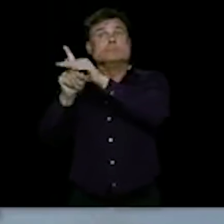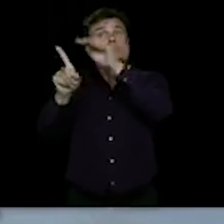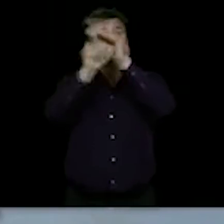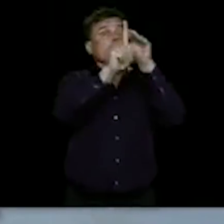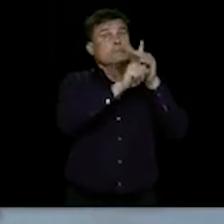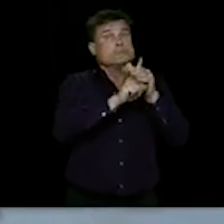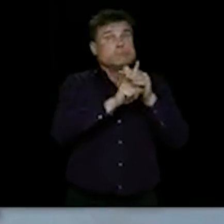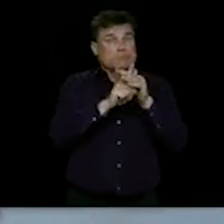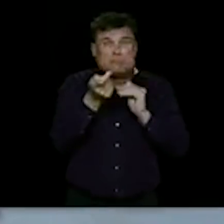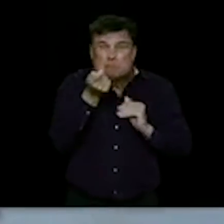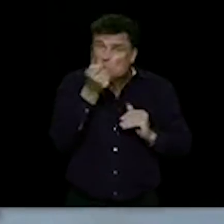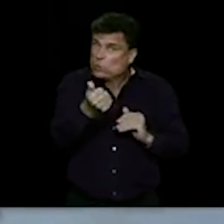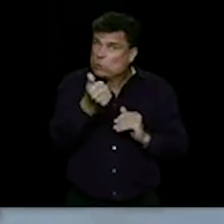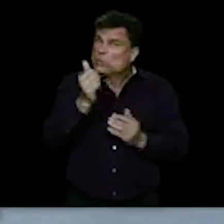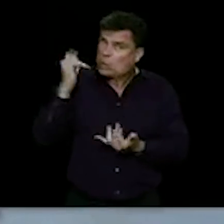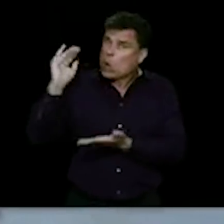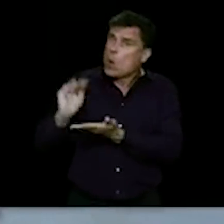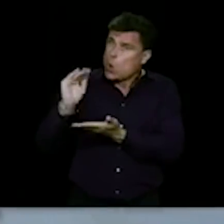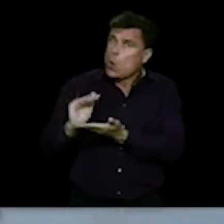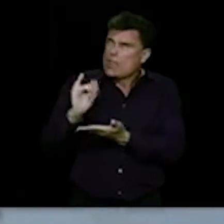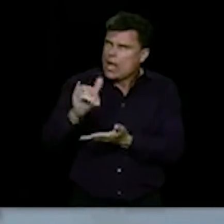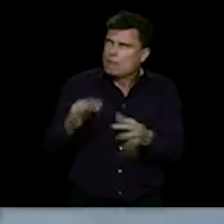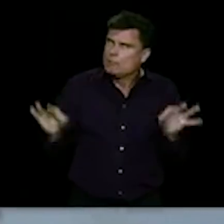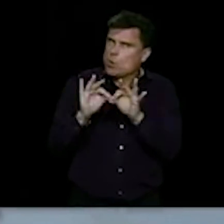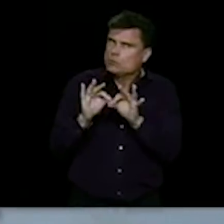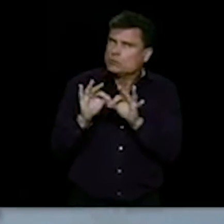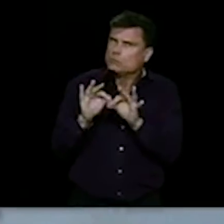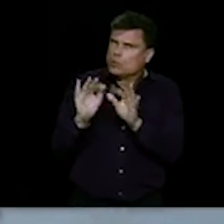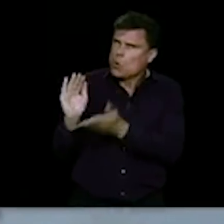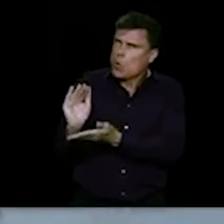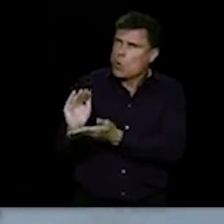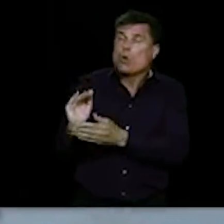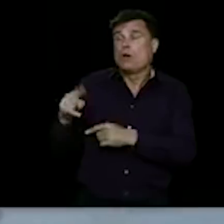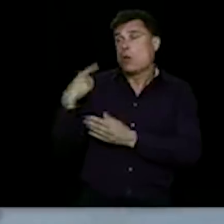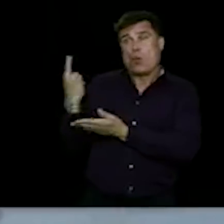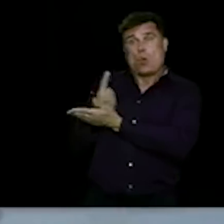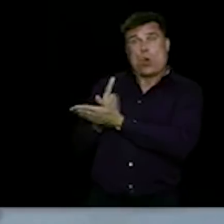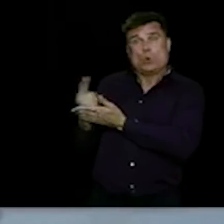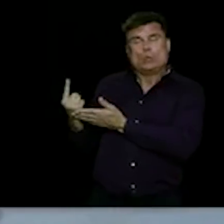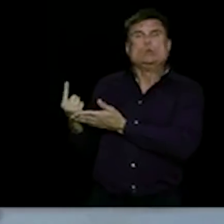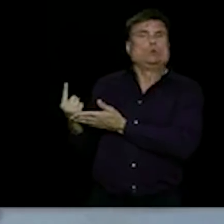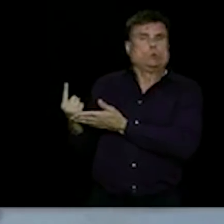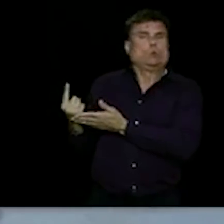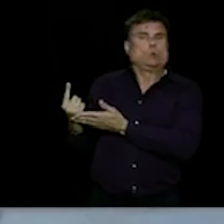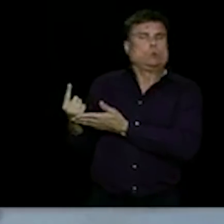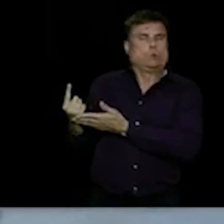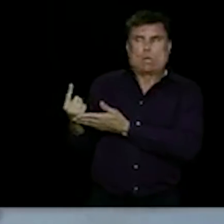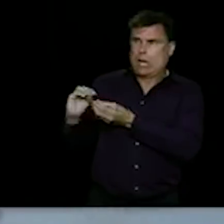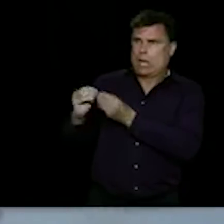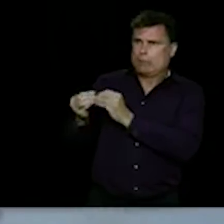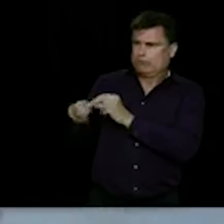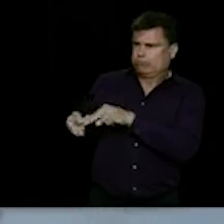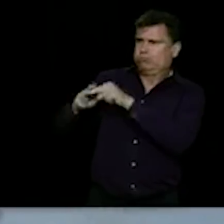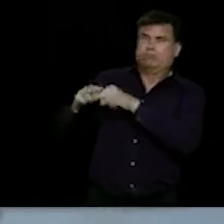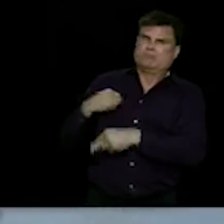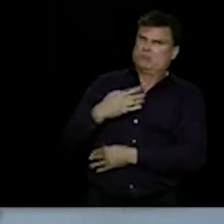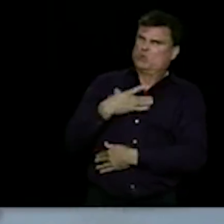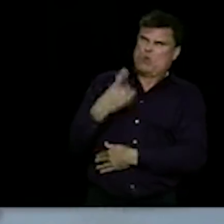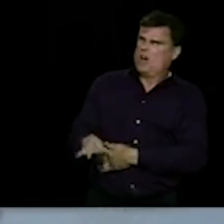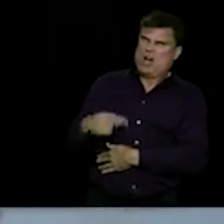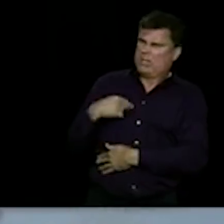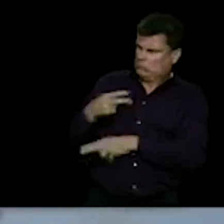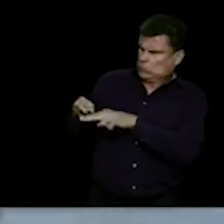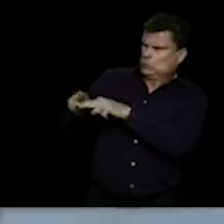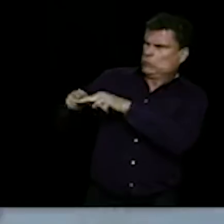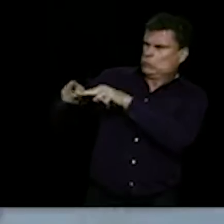important, even with the numbers that we have seen in the last week. Obviously, they're higher than I would like to see, but we know where these are